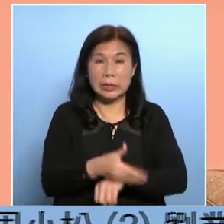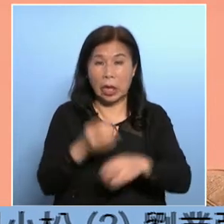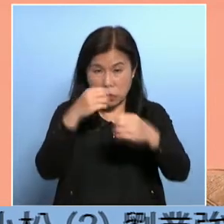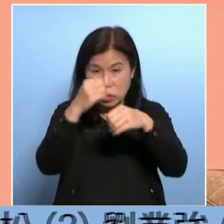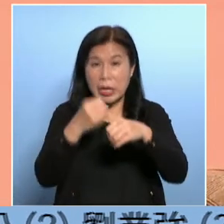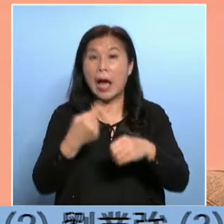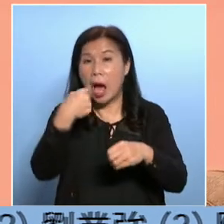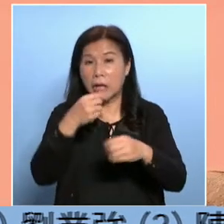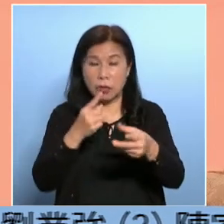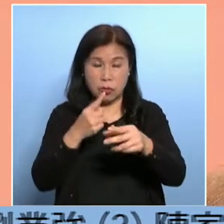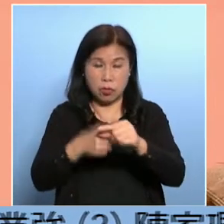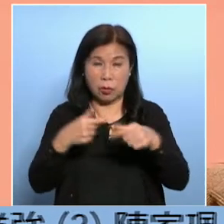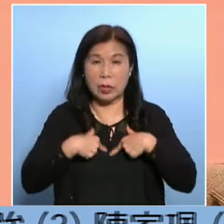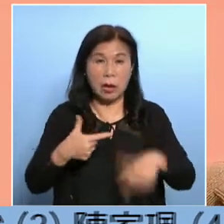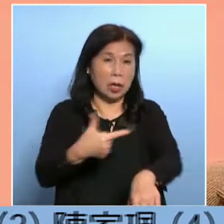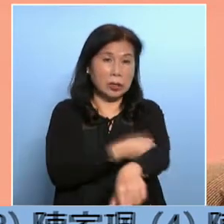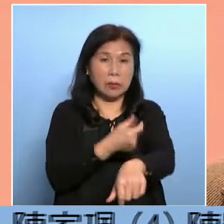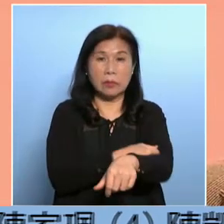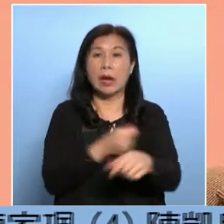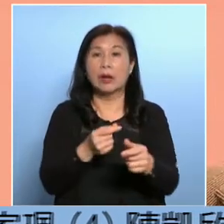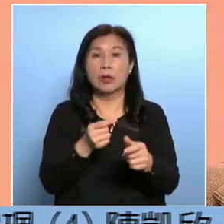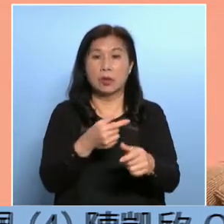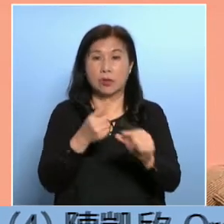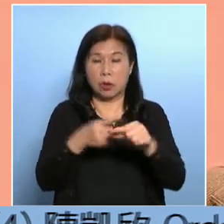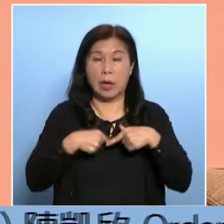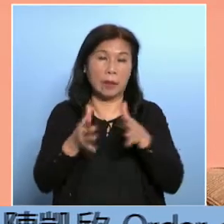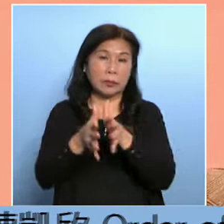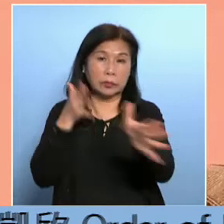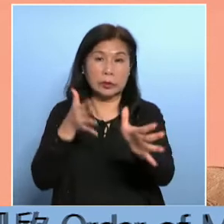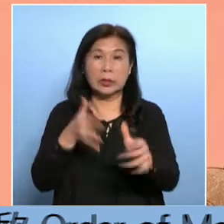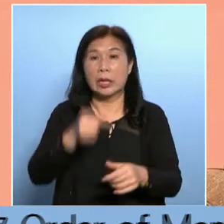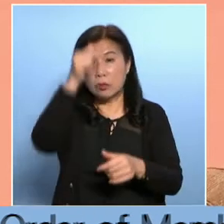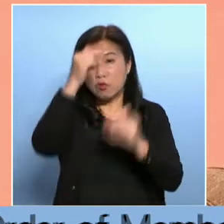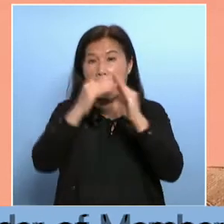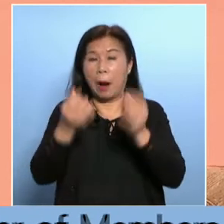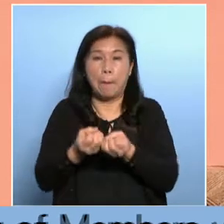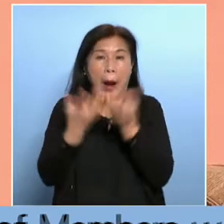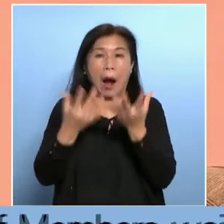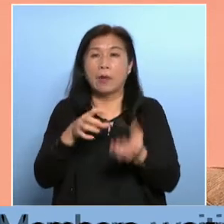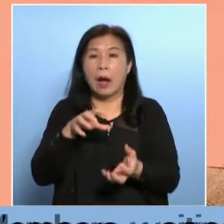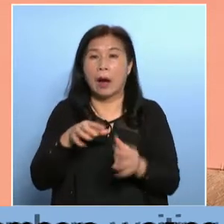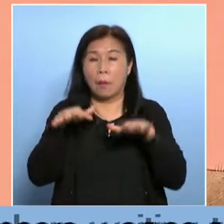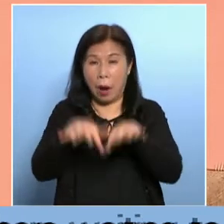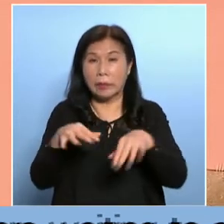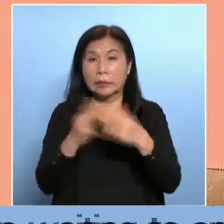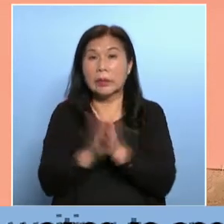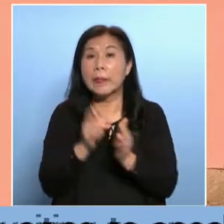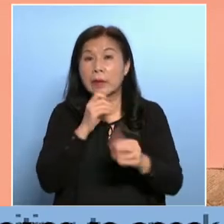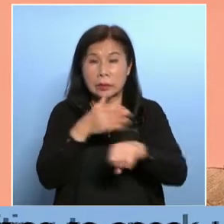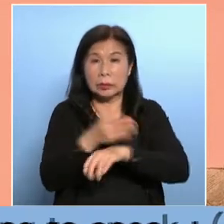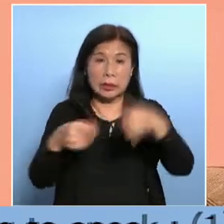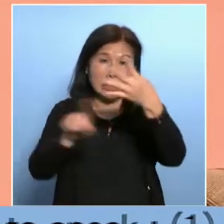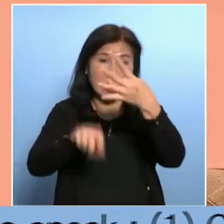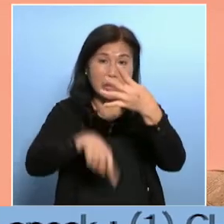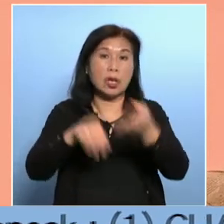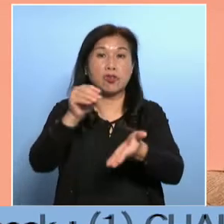We've seen that community testing centers and the vaccination centers have plenty of people lining up outside. The healthcare system is prone to collapse and